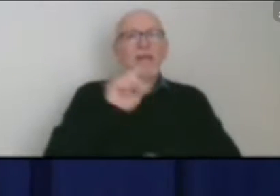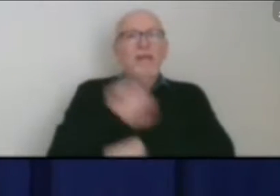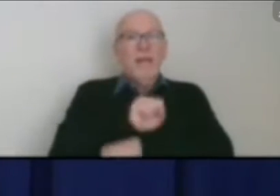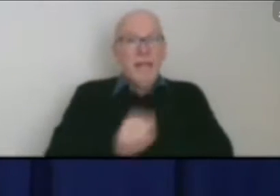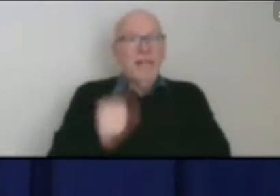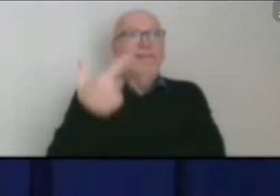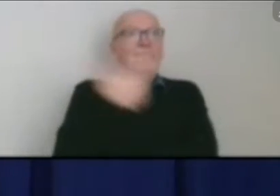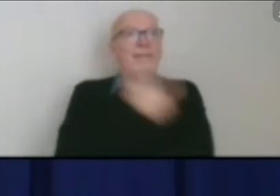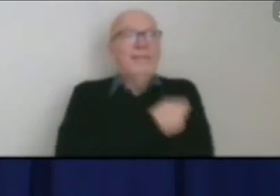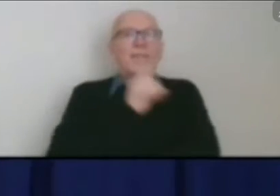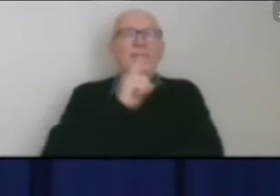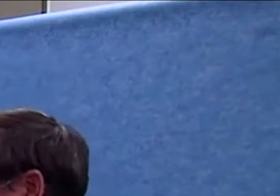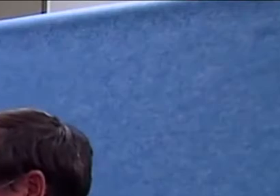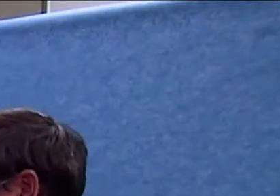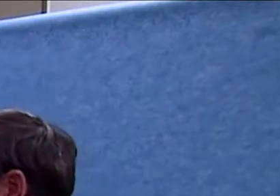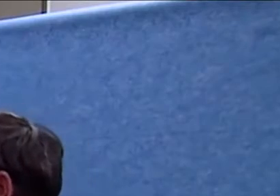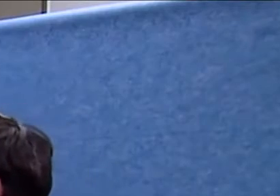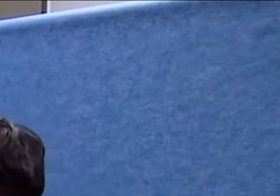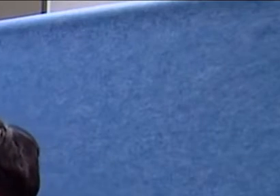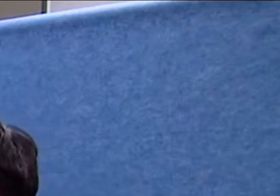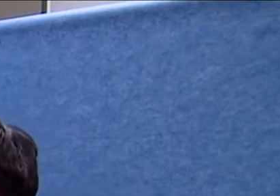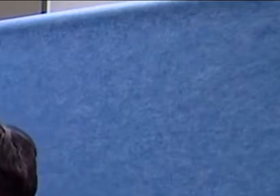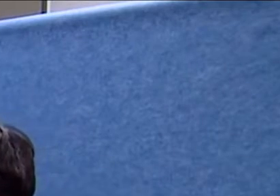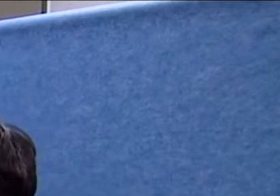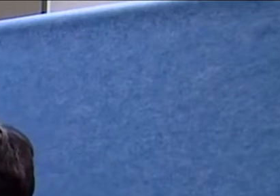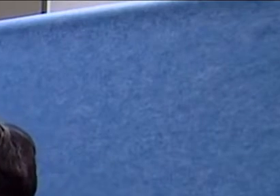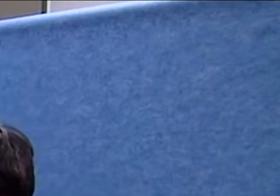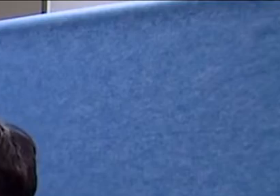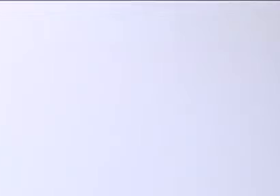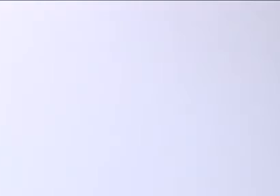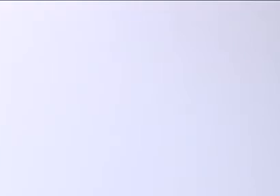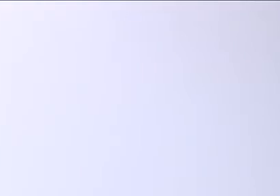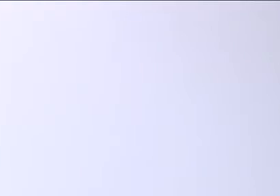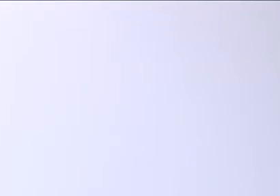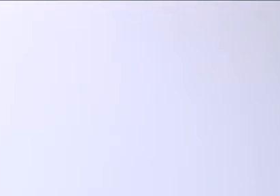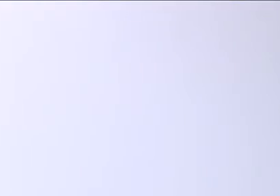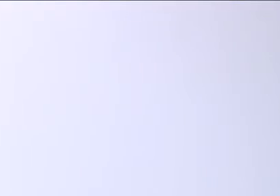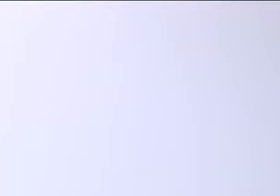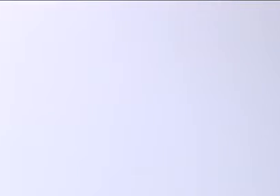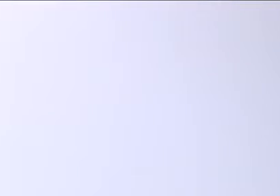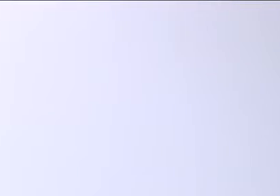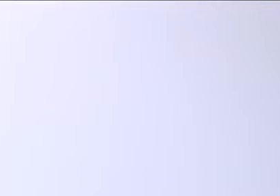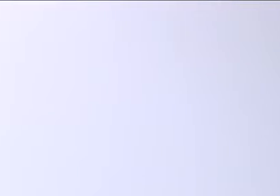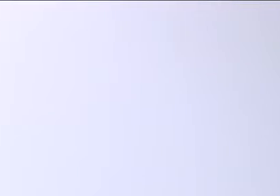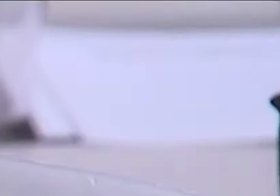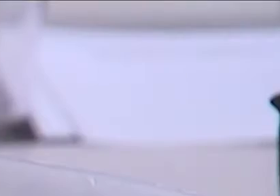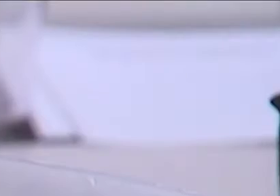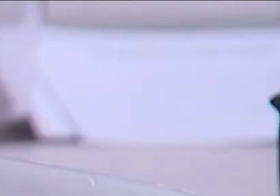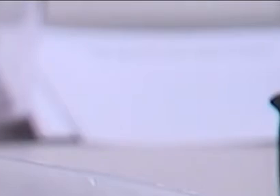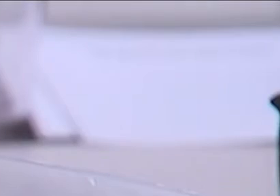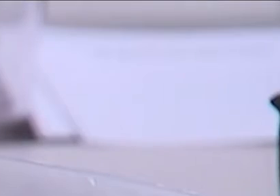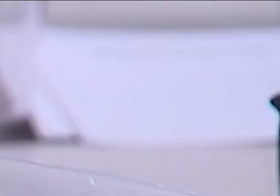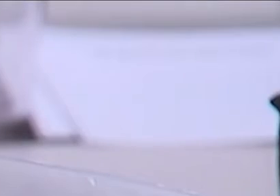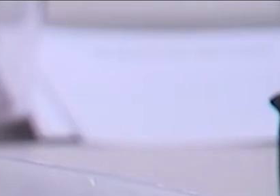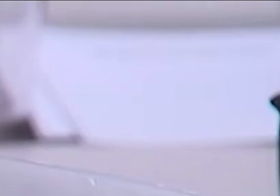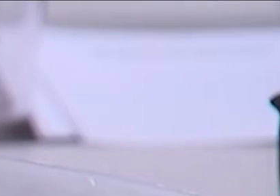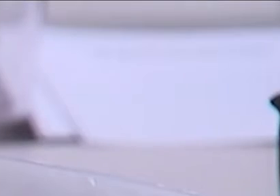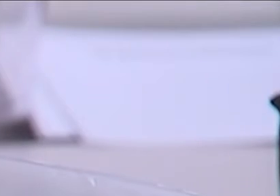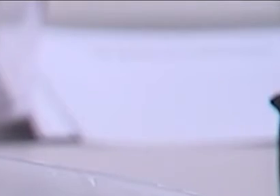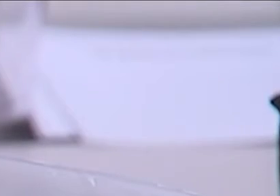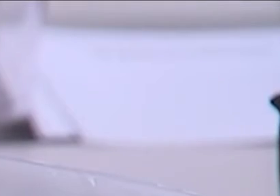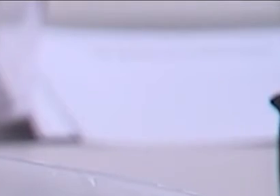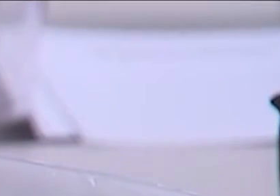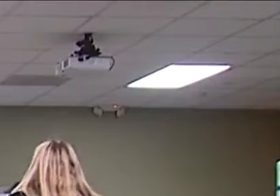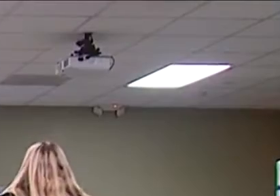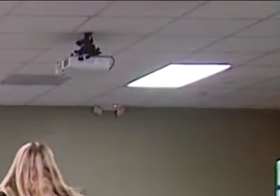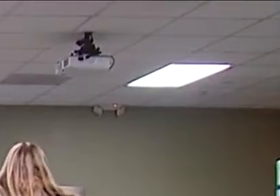been overwhelming to all of us. It's a moment that many Hoosiers have waited months for, the first COVID-19 vaccinations taking